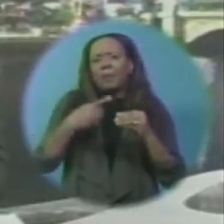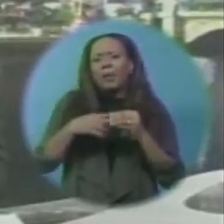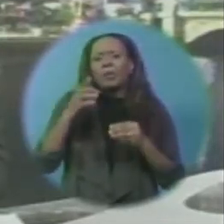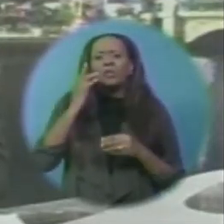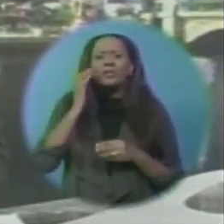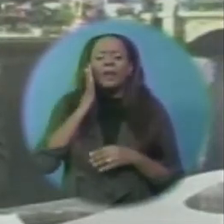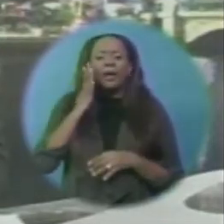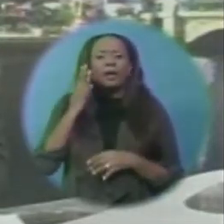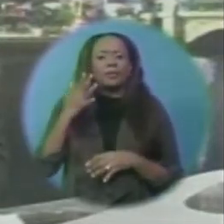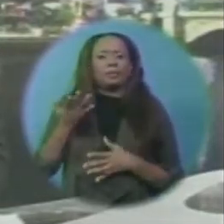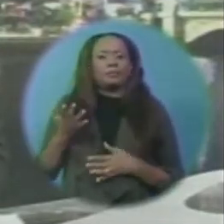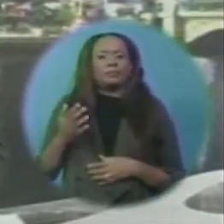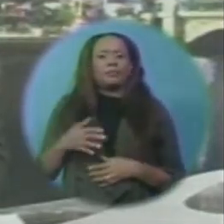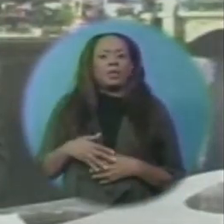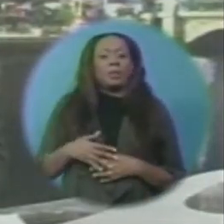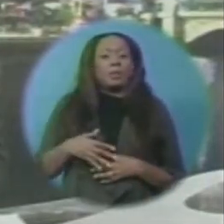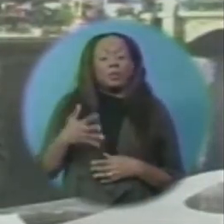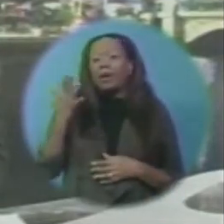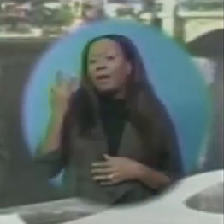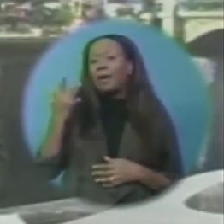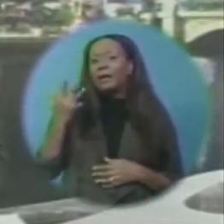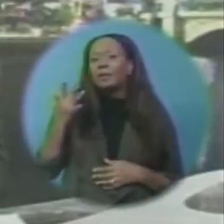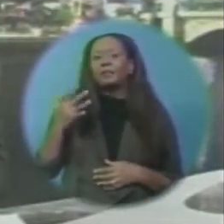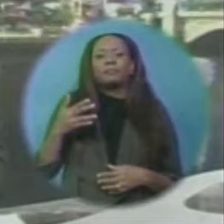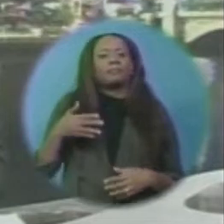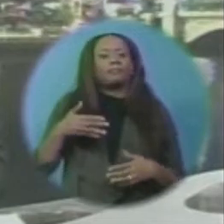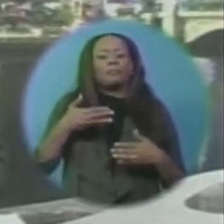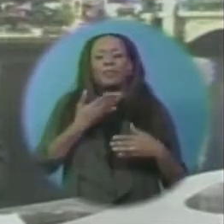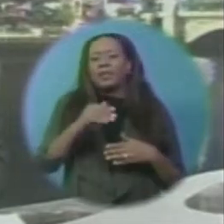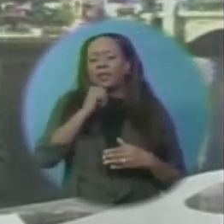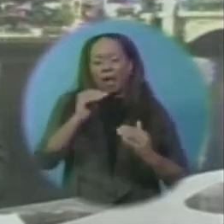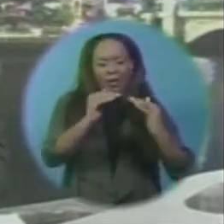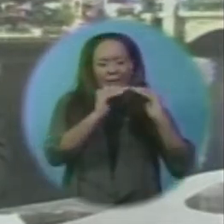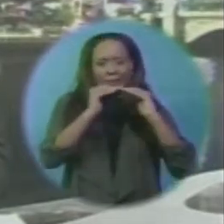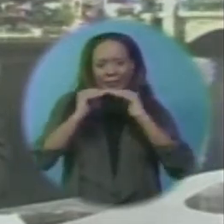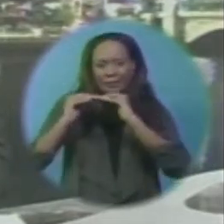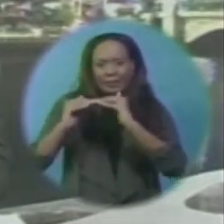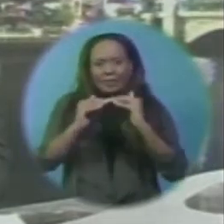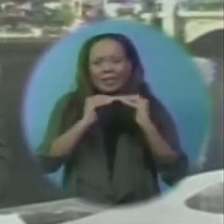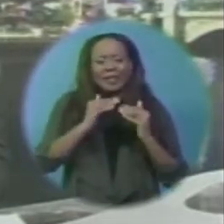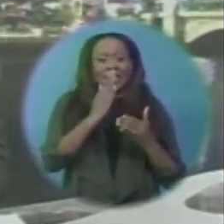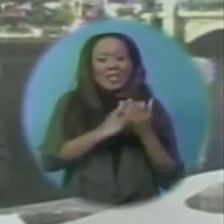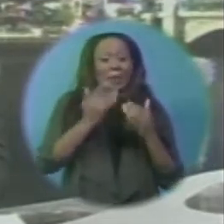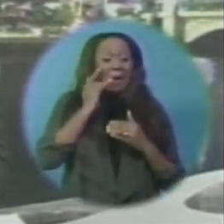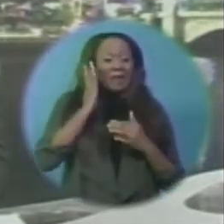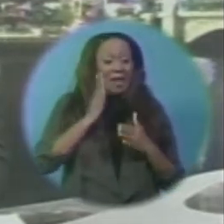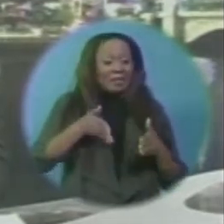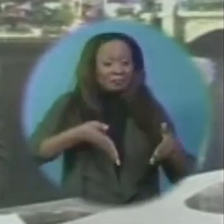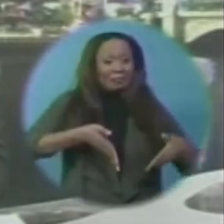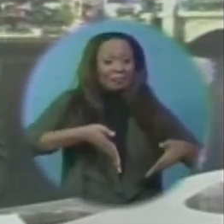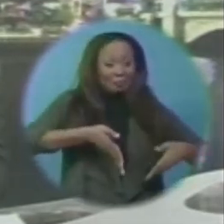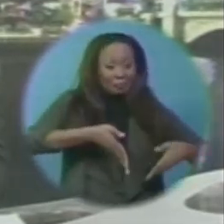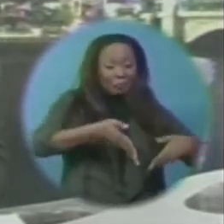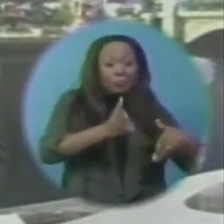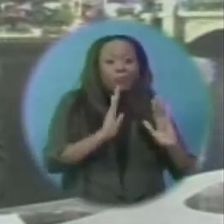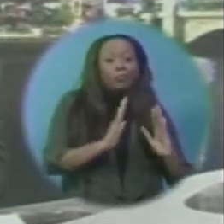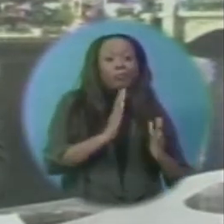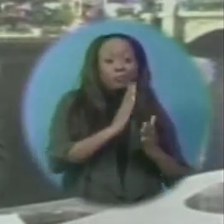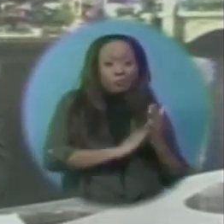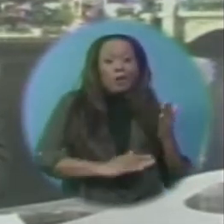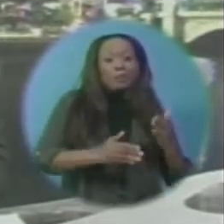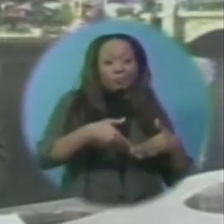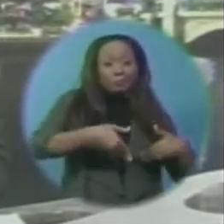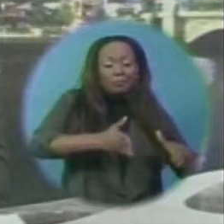playing field in the hotel industry when it comes to granting concessions. And the veteran hotelier is warning that, if not